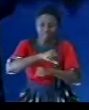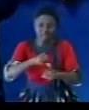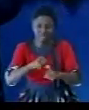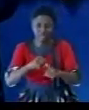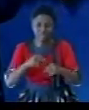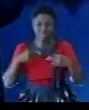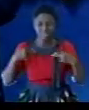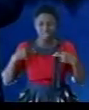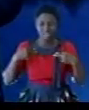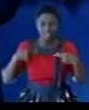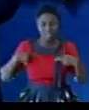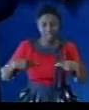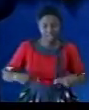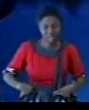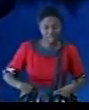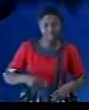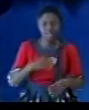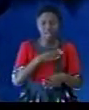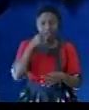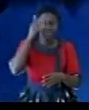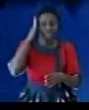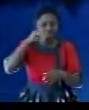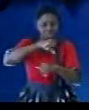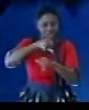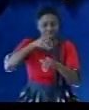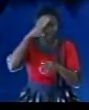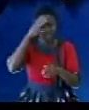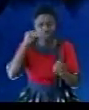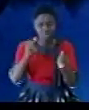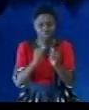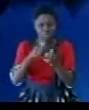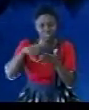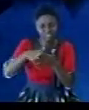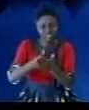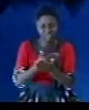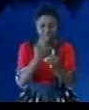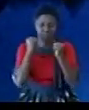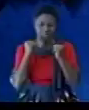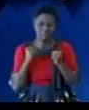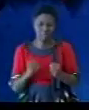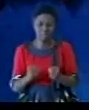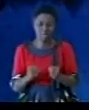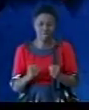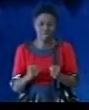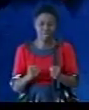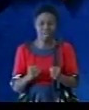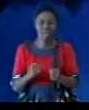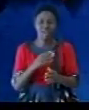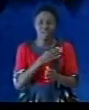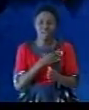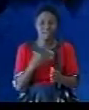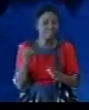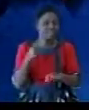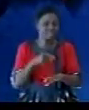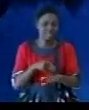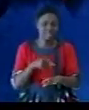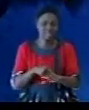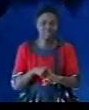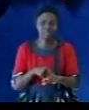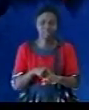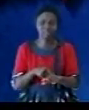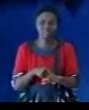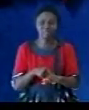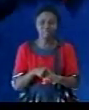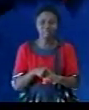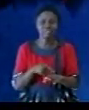anointing, fresh power. And tomorrow he comes in the morning, he comes in the evening. Anytime he appears on the